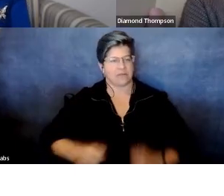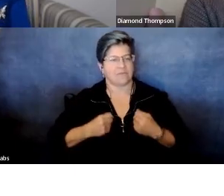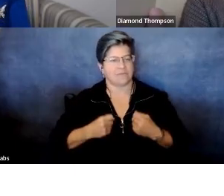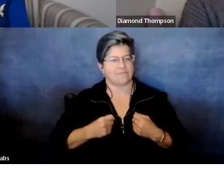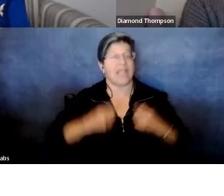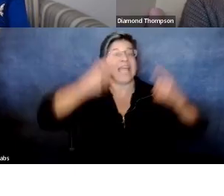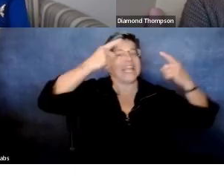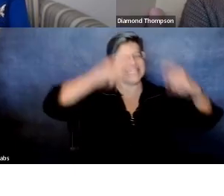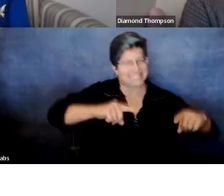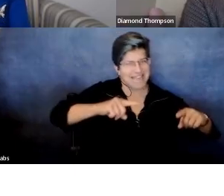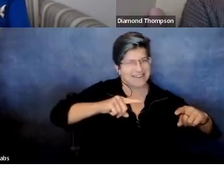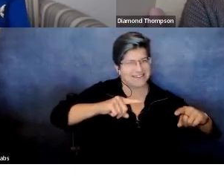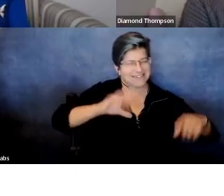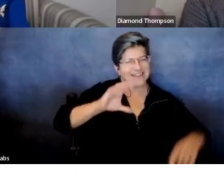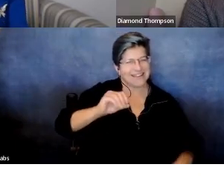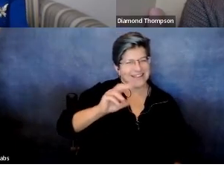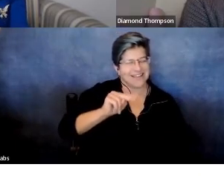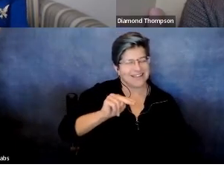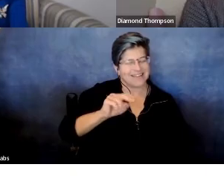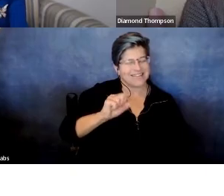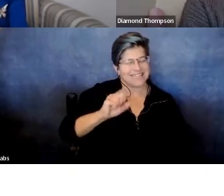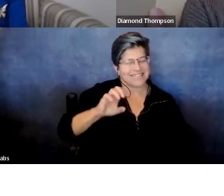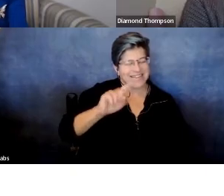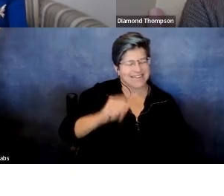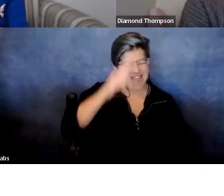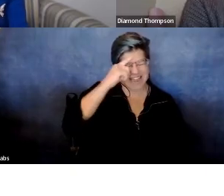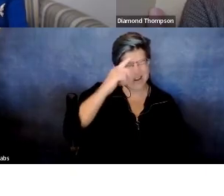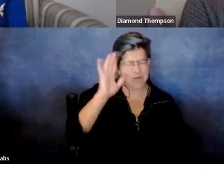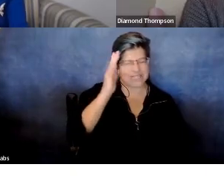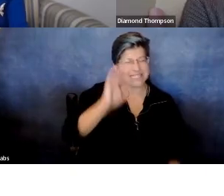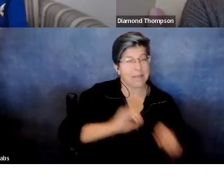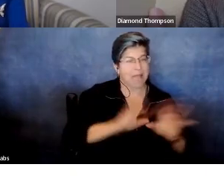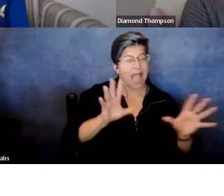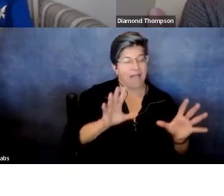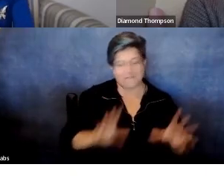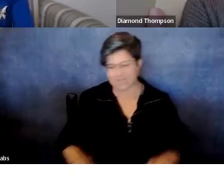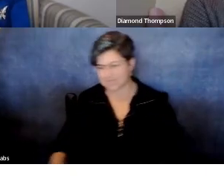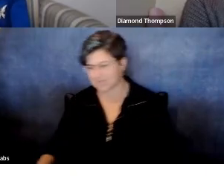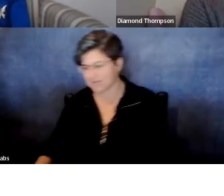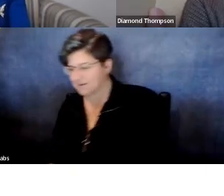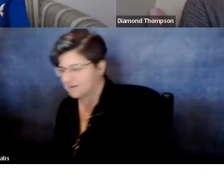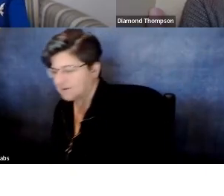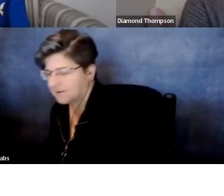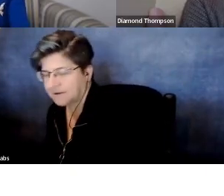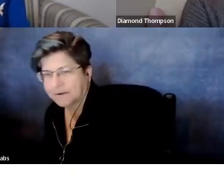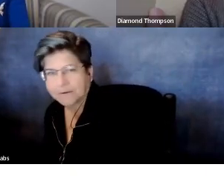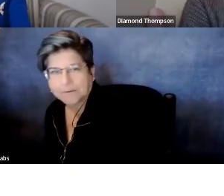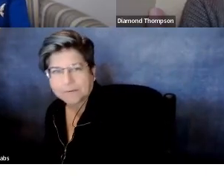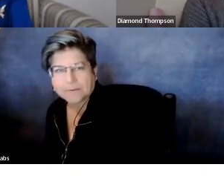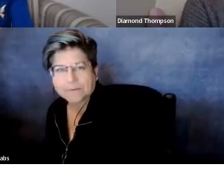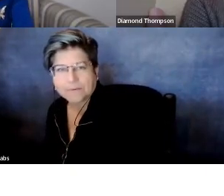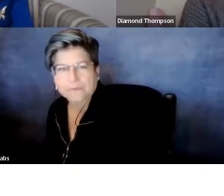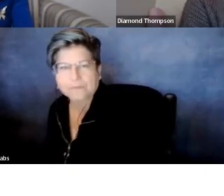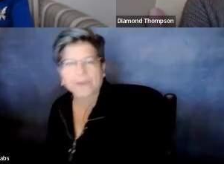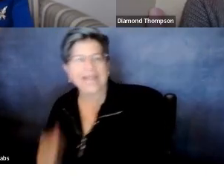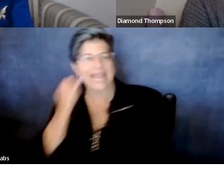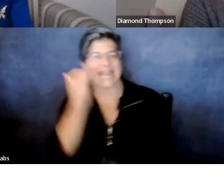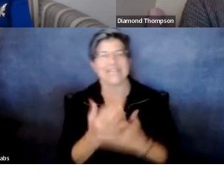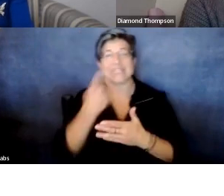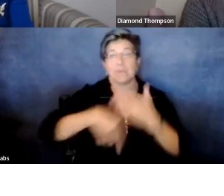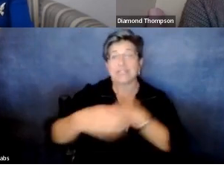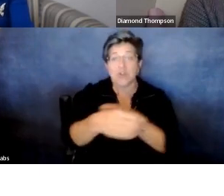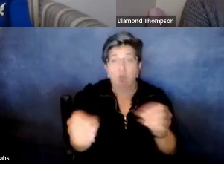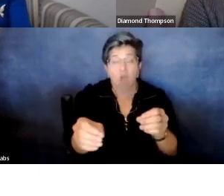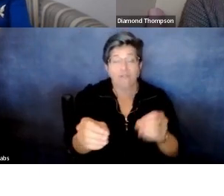Consent. I know that this may seem like an obvious thing to bring up. If someone's in your